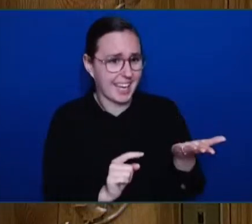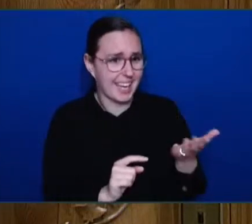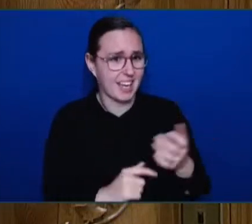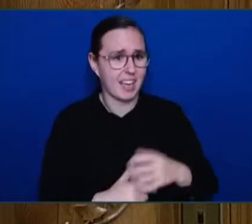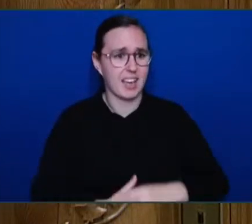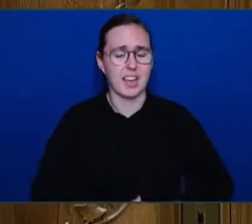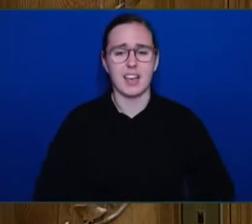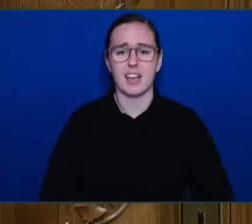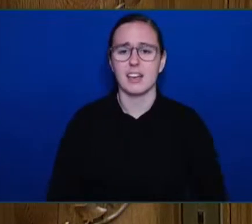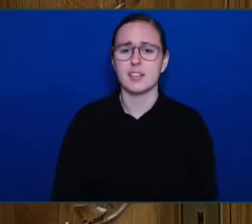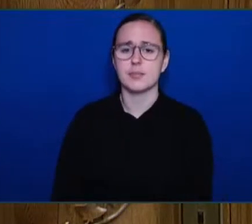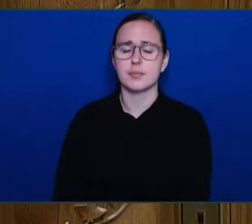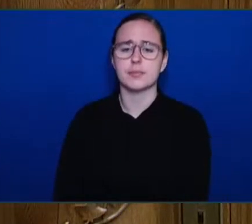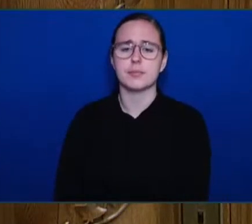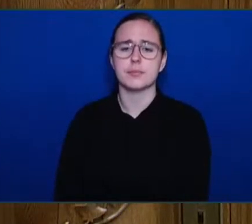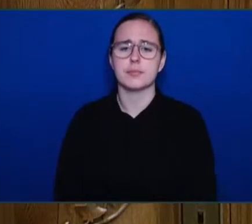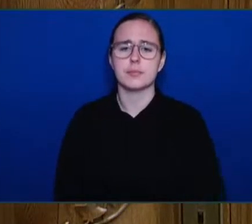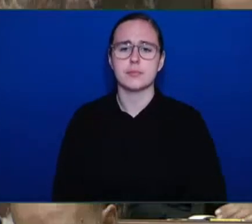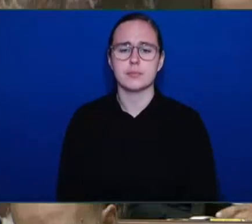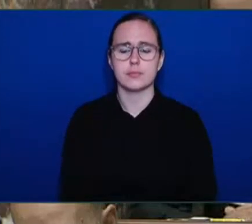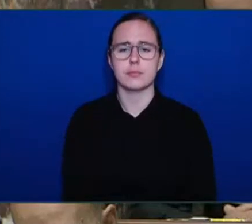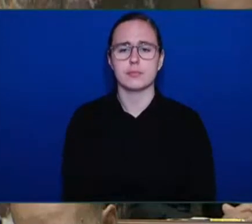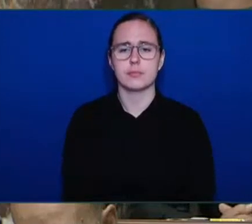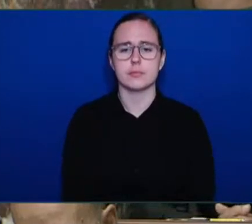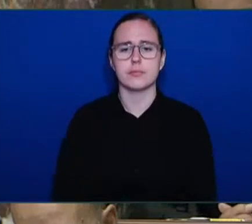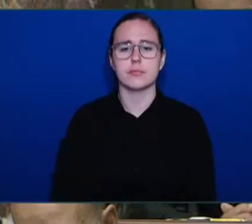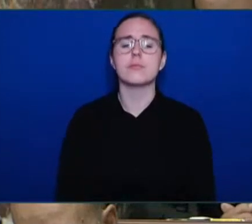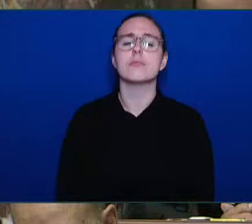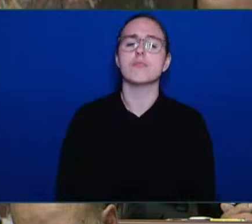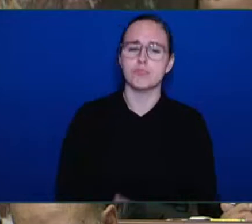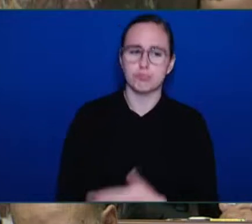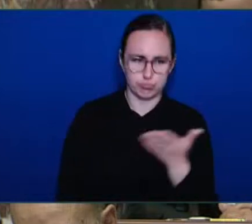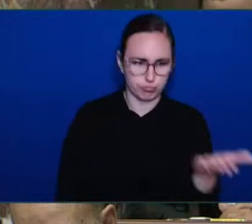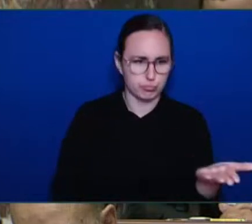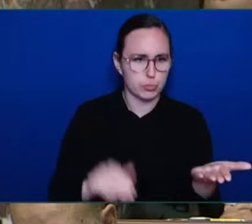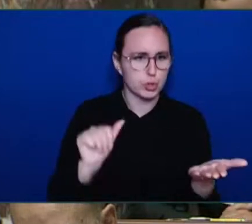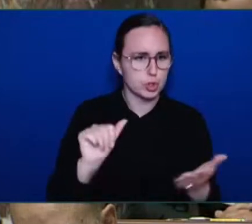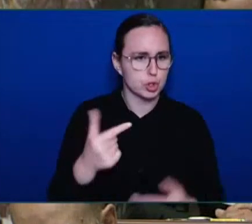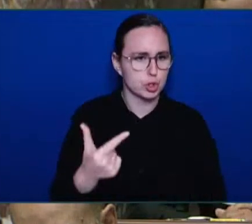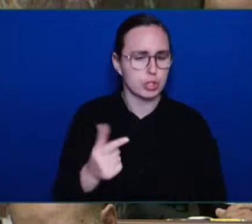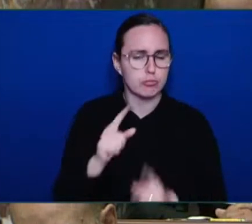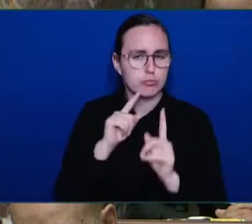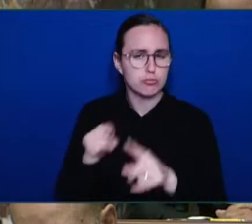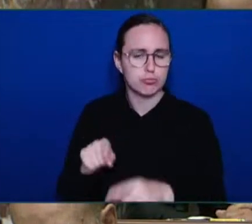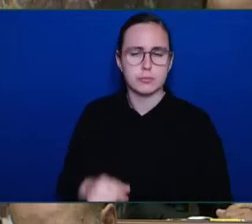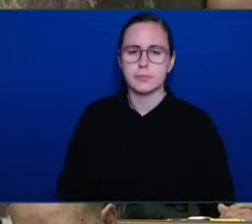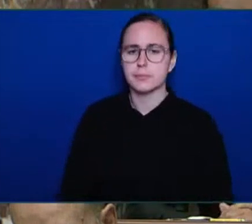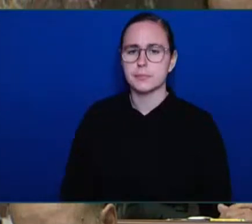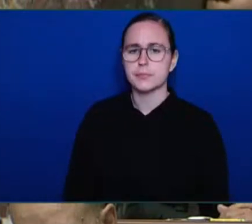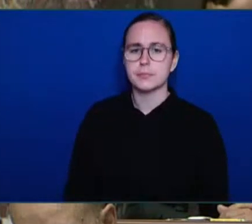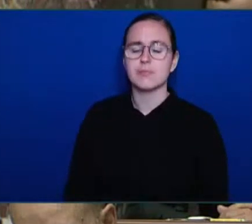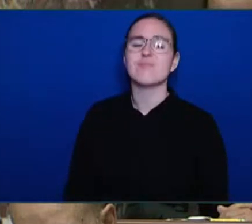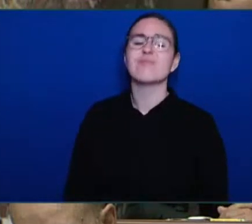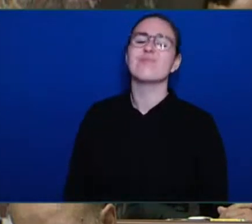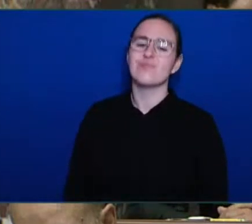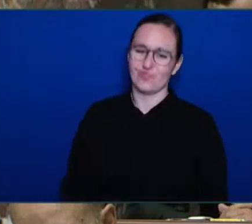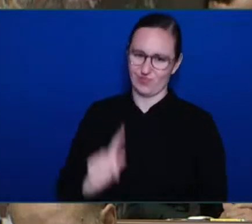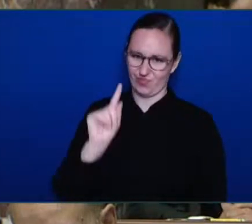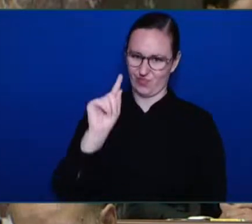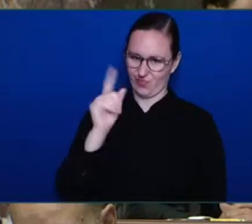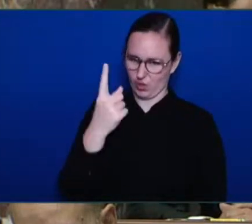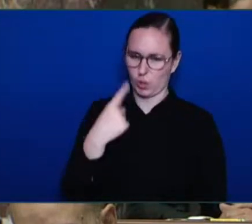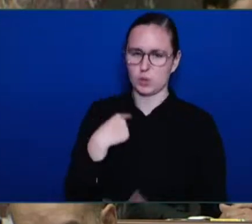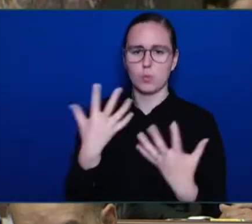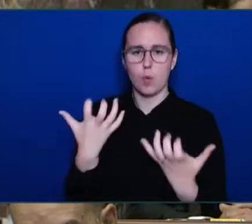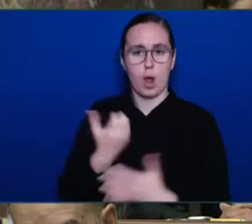Attorney General. Let me begin, Mr. Speaker, by expressing our condolences and our empathy for the victims of this horrific crime to which the